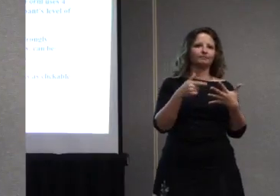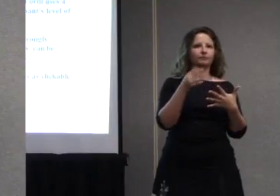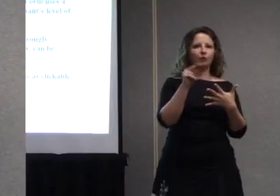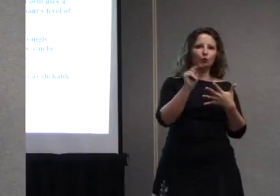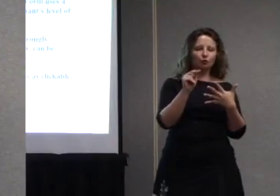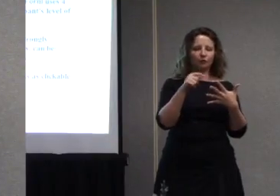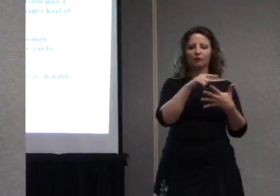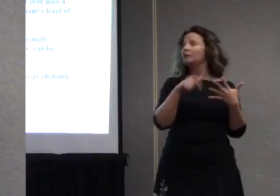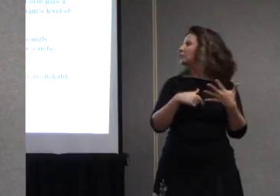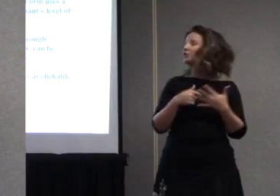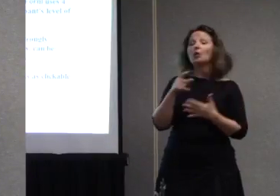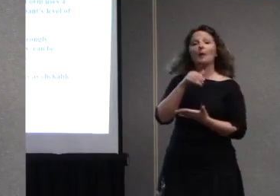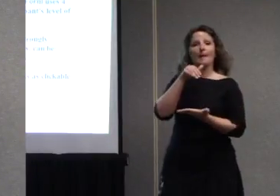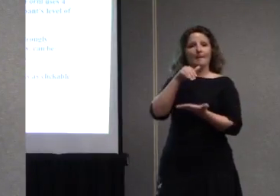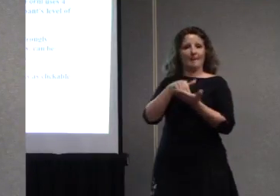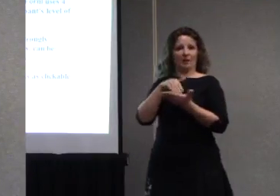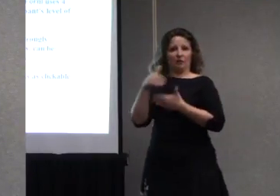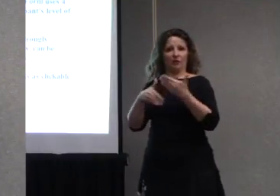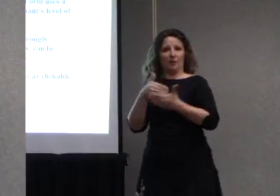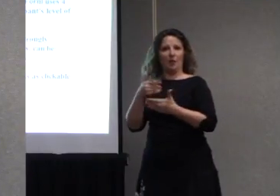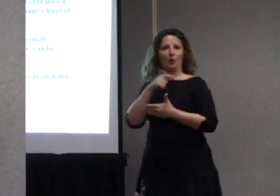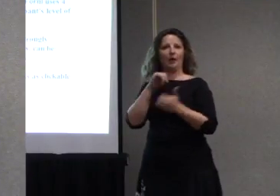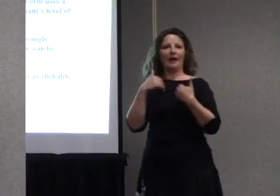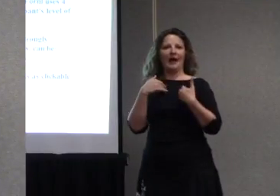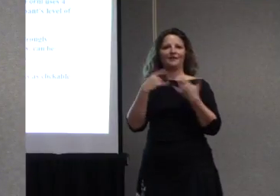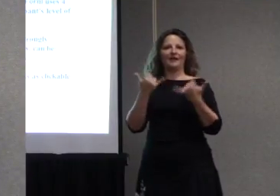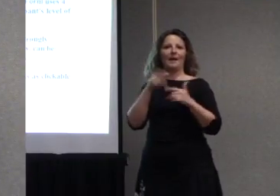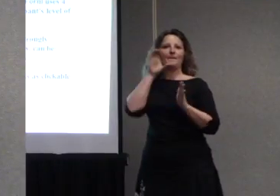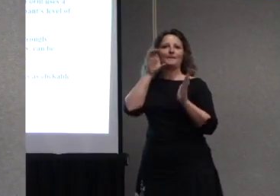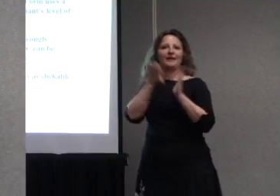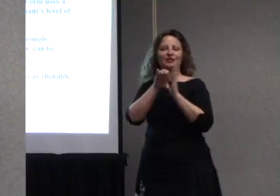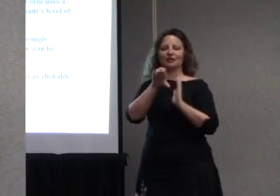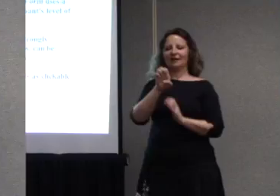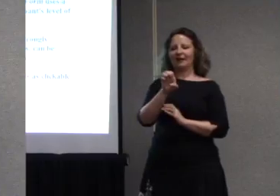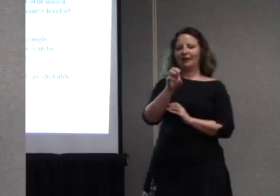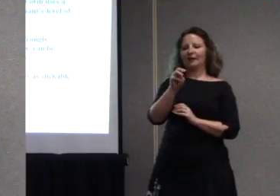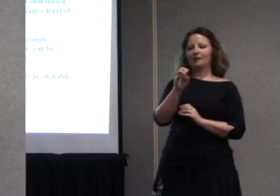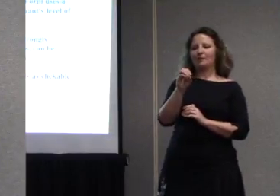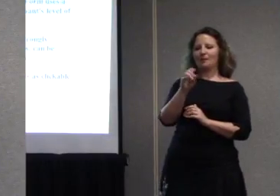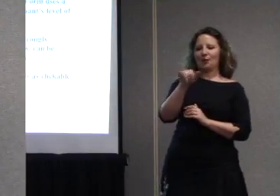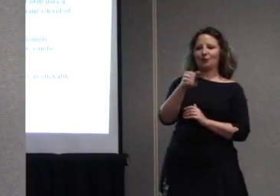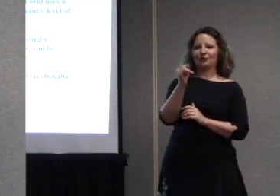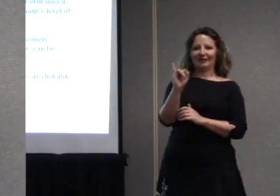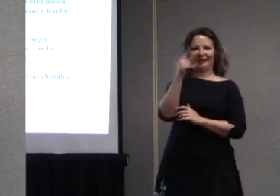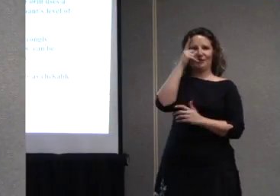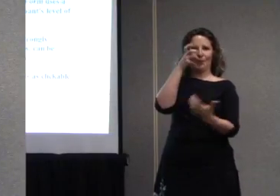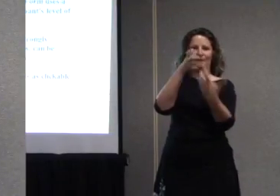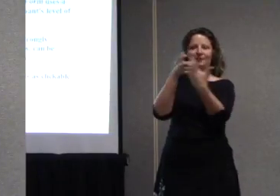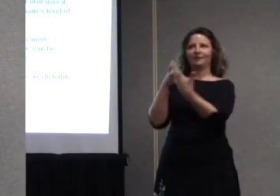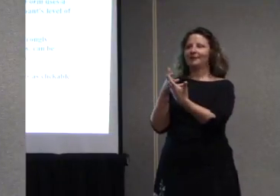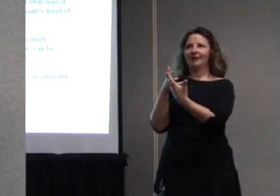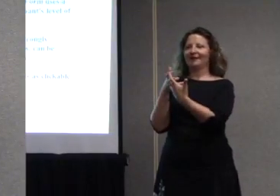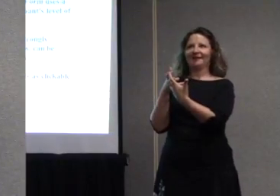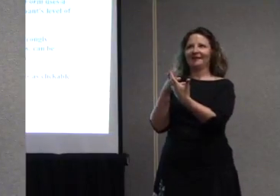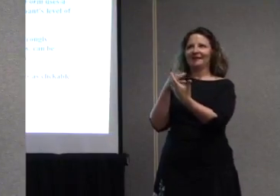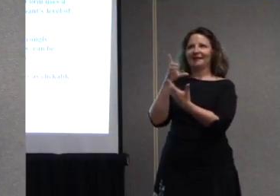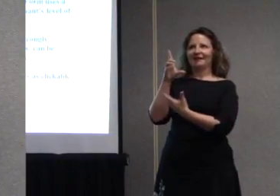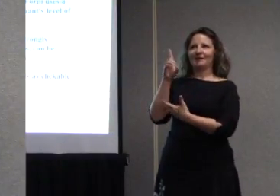of development on this, the Department of Labor came out with a set of emojis to go with this, and